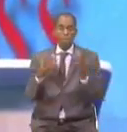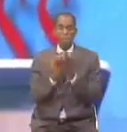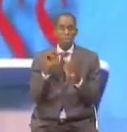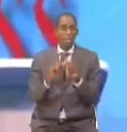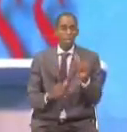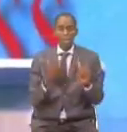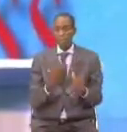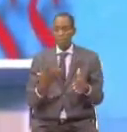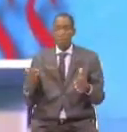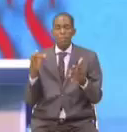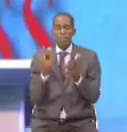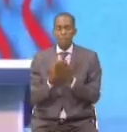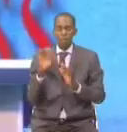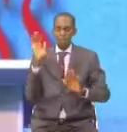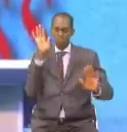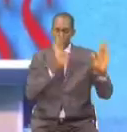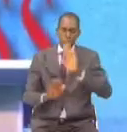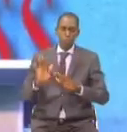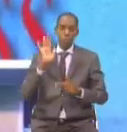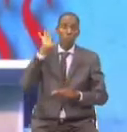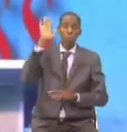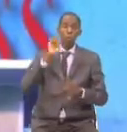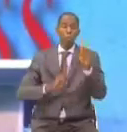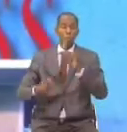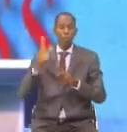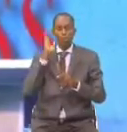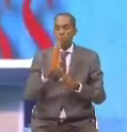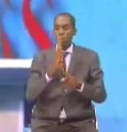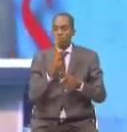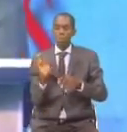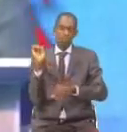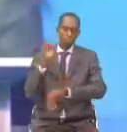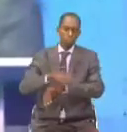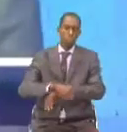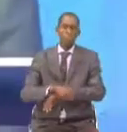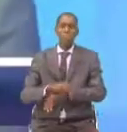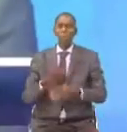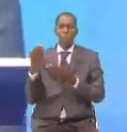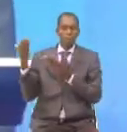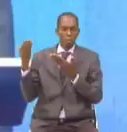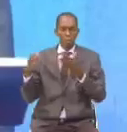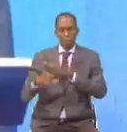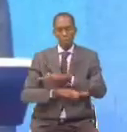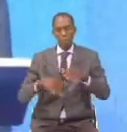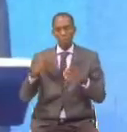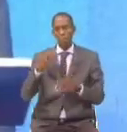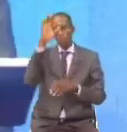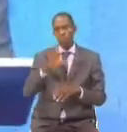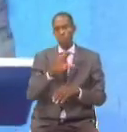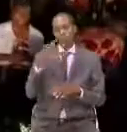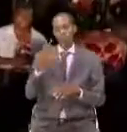everything that troubles your people will be subdued under the cross of Christ in Jesus' name.